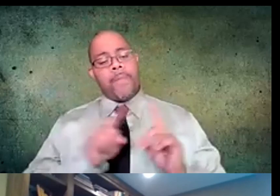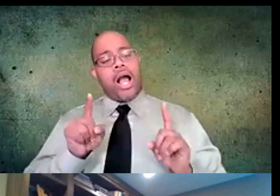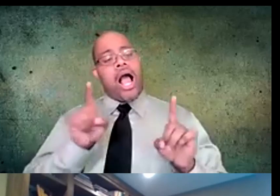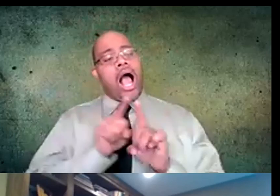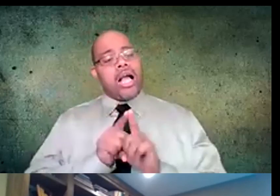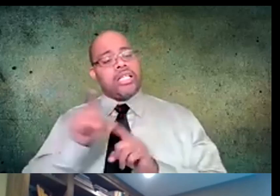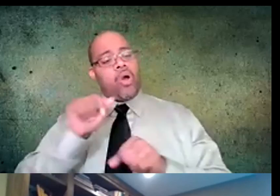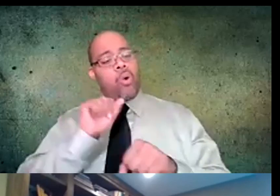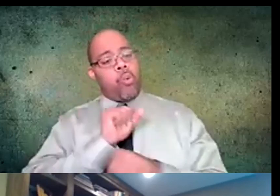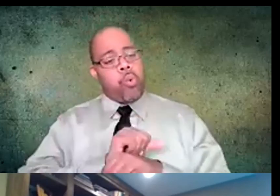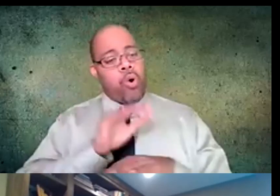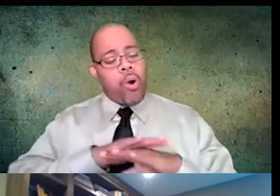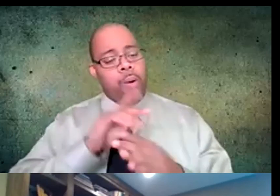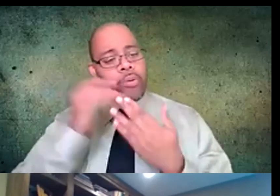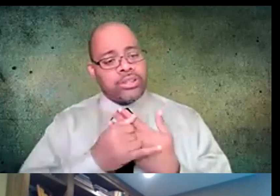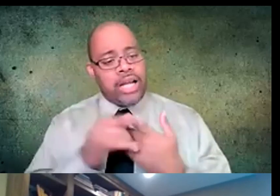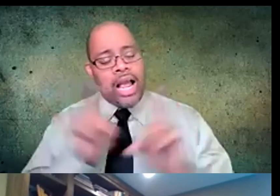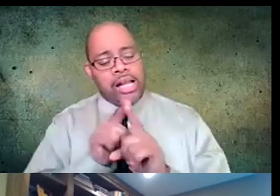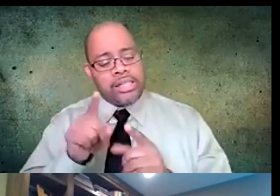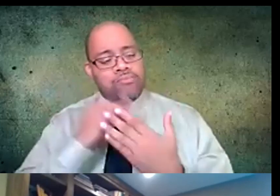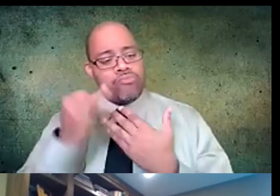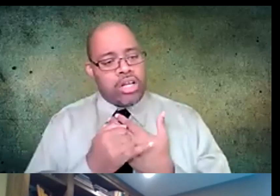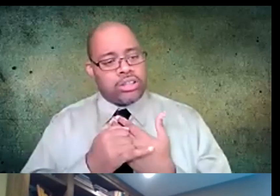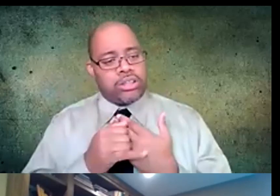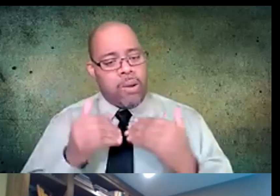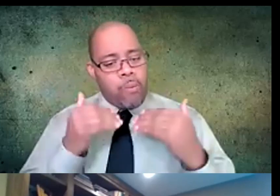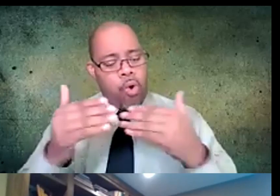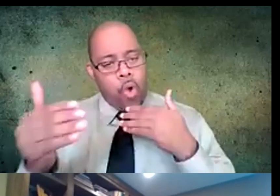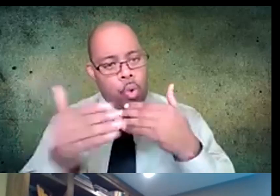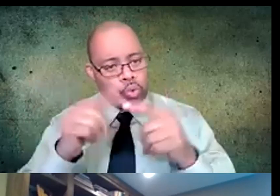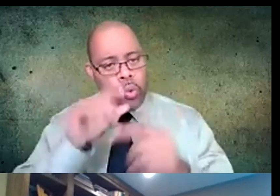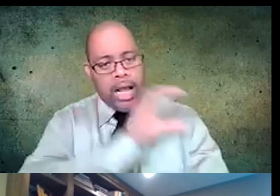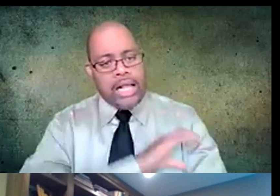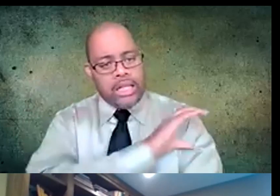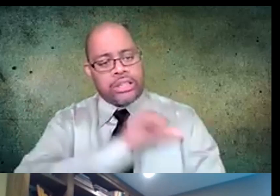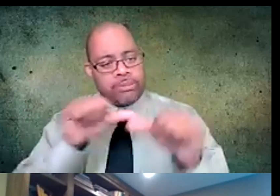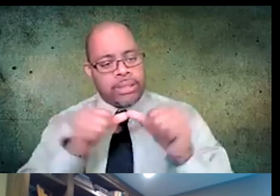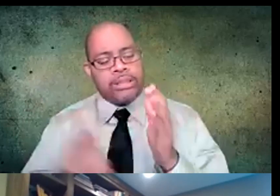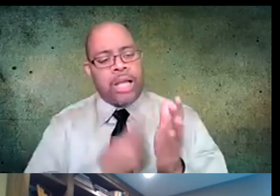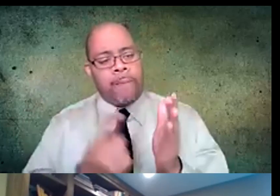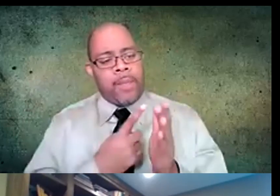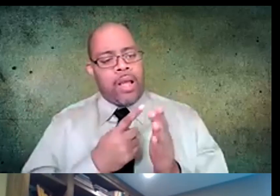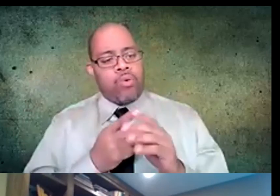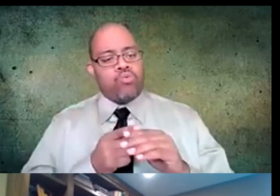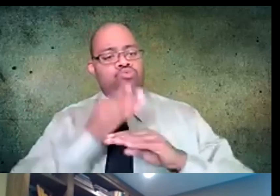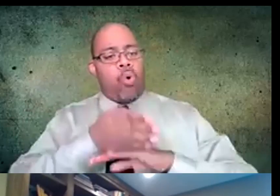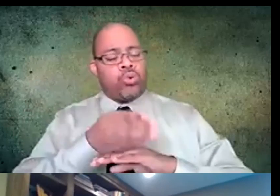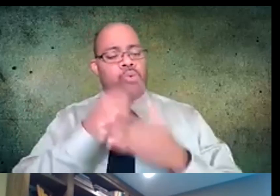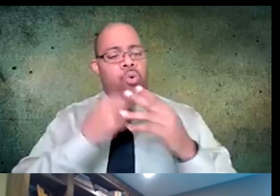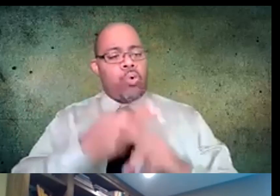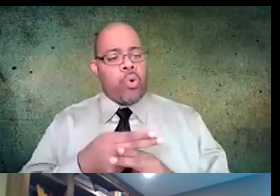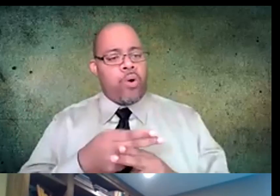they work on projects and as their projects move closer to the clinical space, or sometimes cross the what we call the